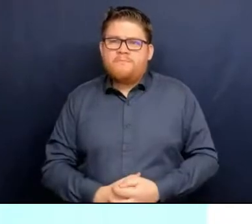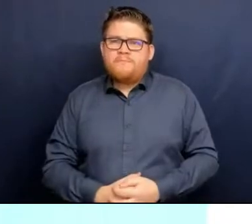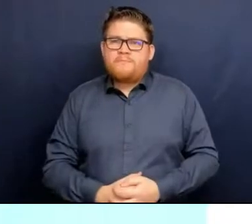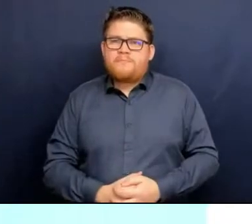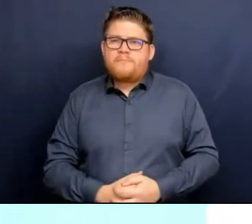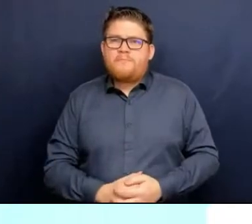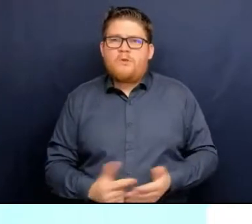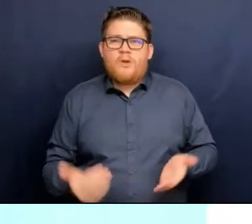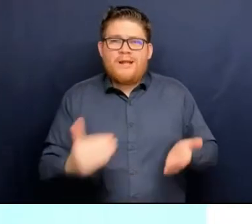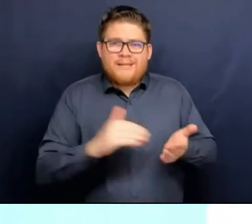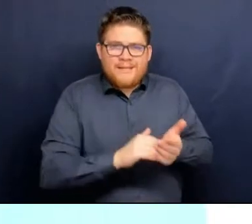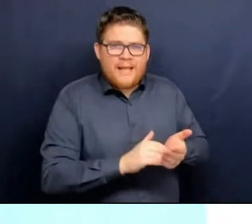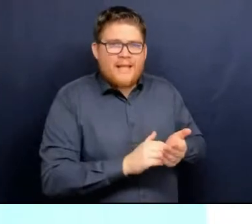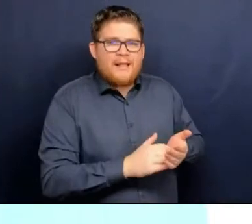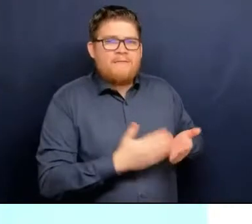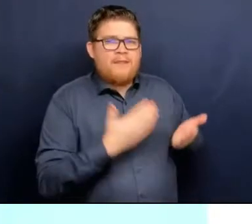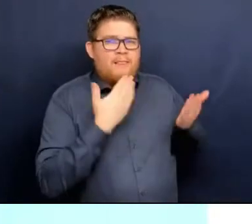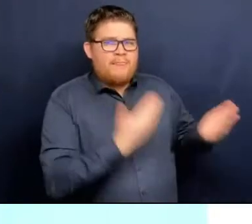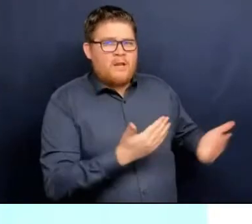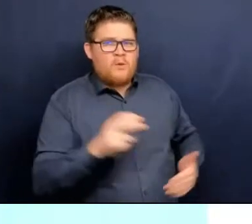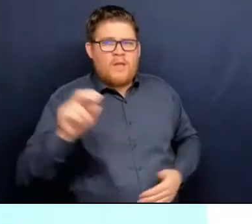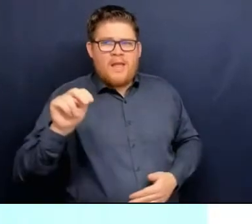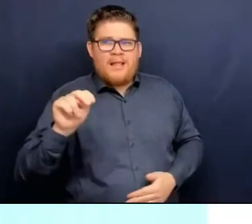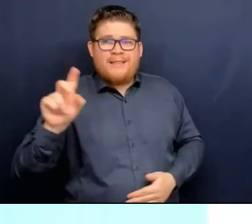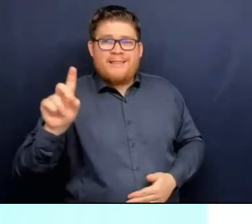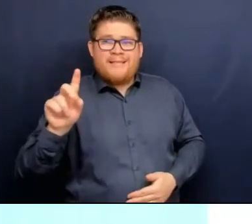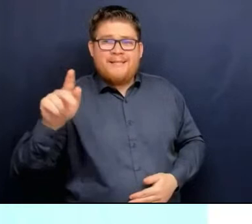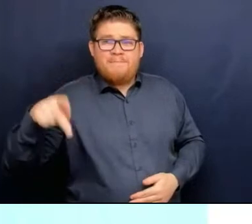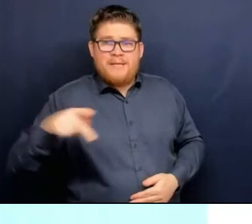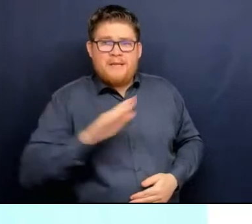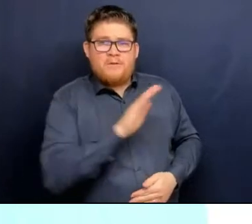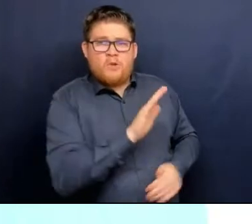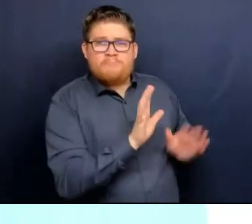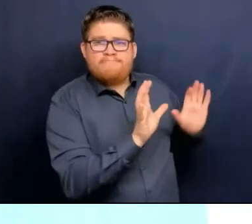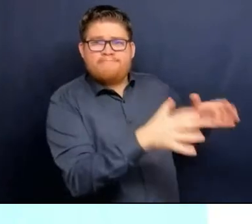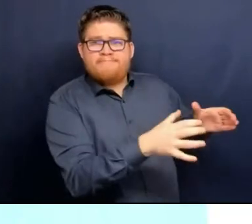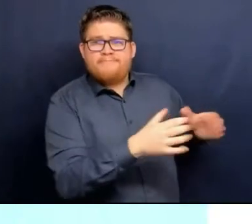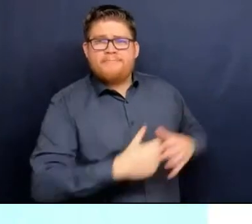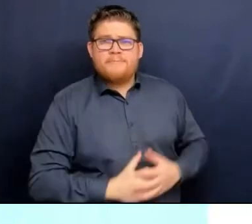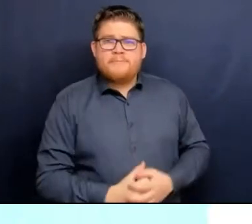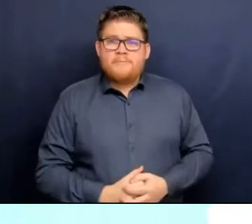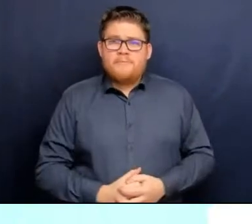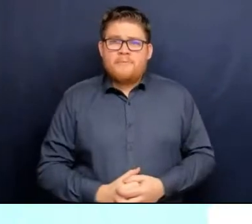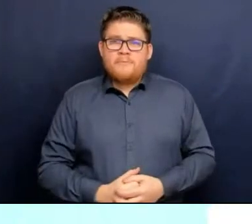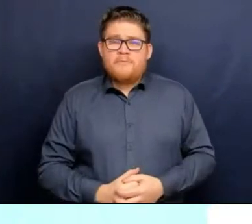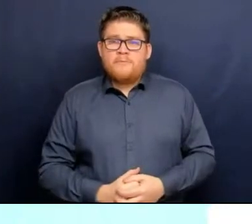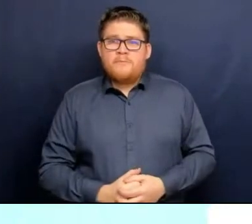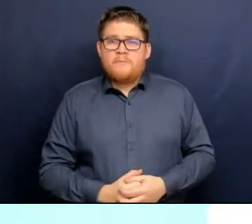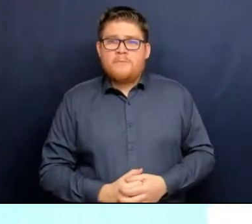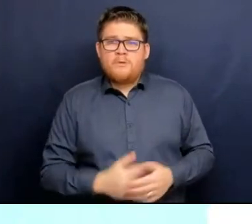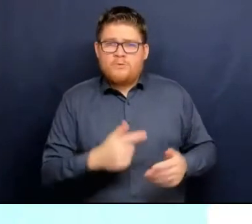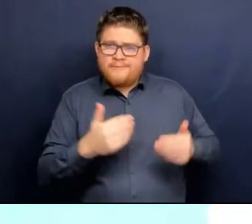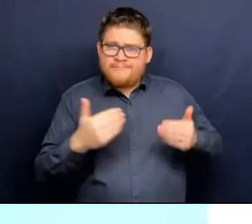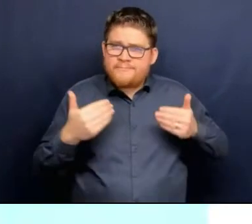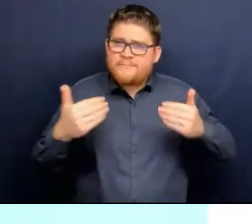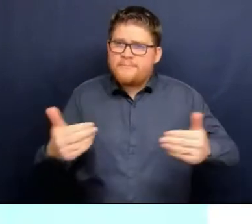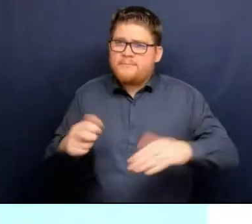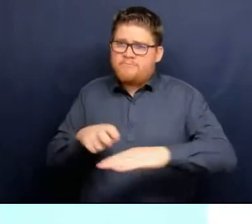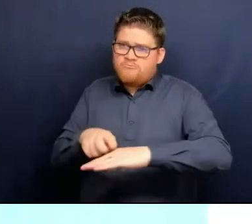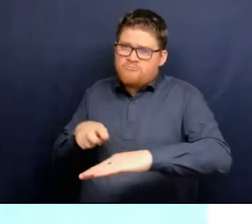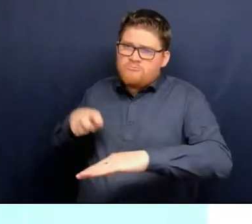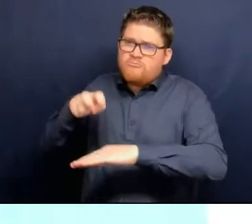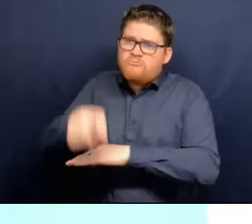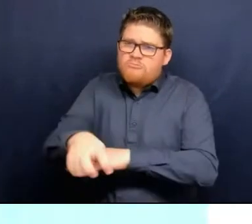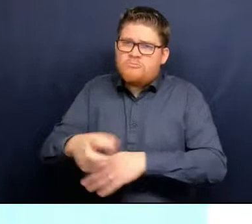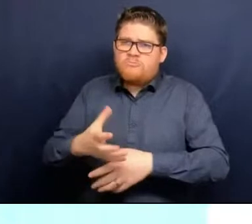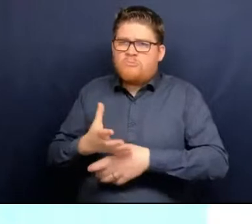NDP government for taking that leap of faith with Indigenous peoples in this province towards, first